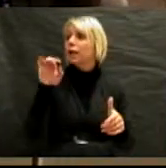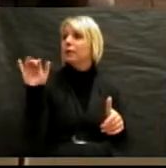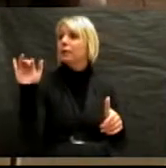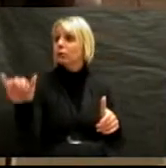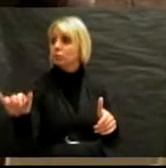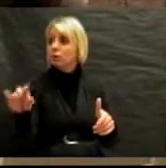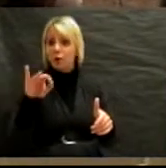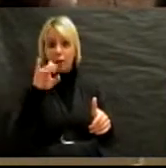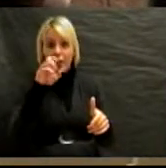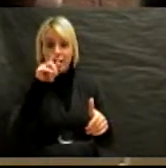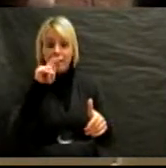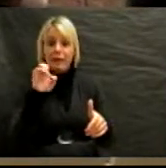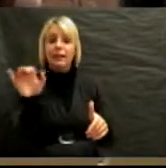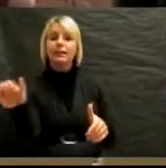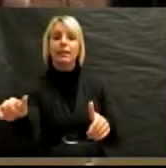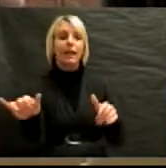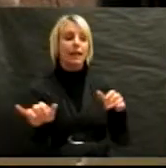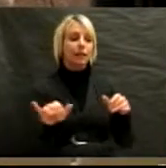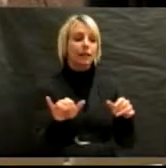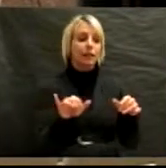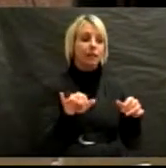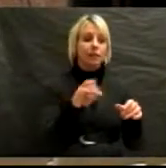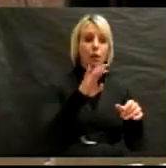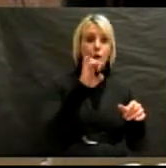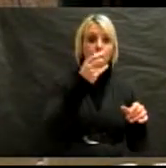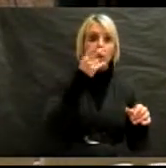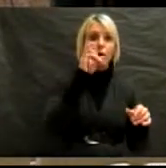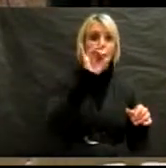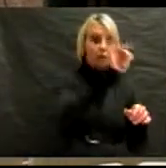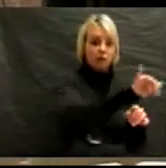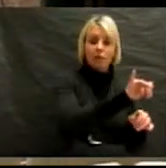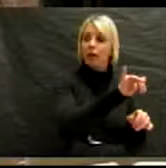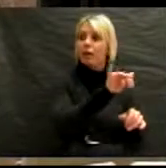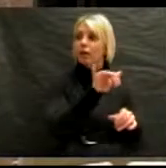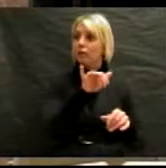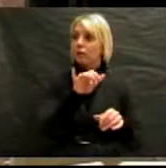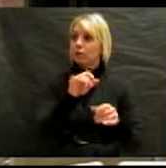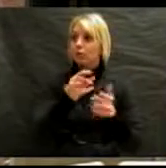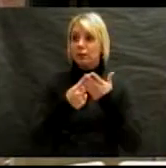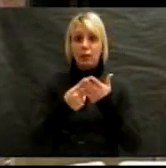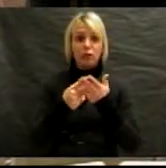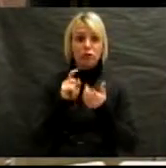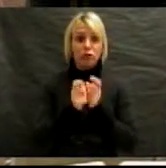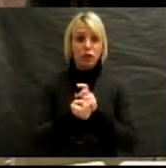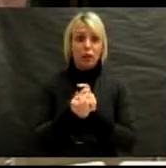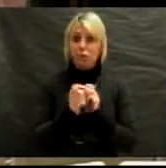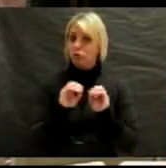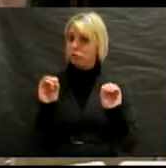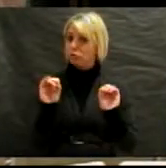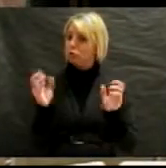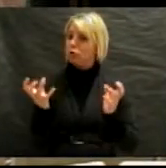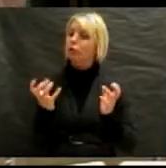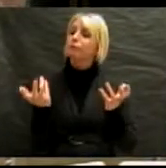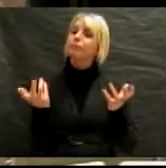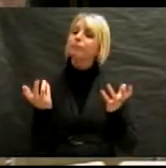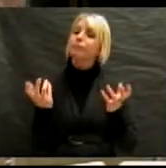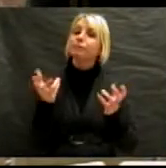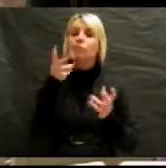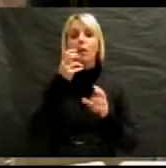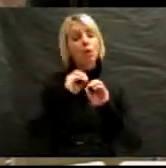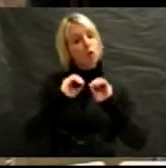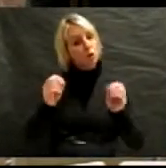on changing assignments. Hearing no discussion on that, then I'll entertain a motion to leave